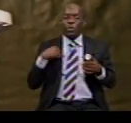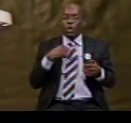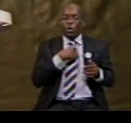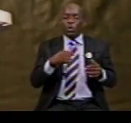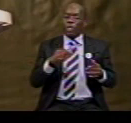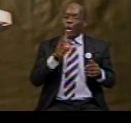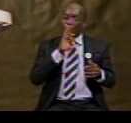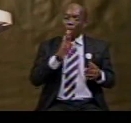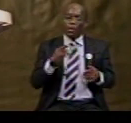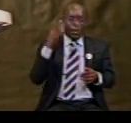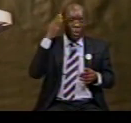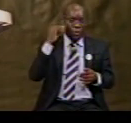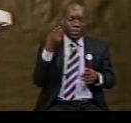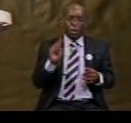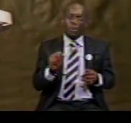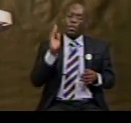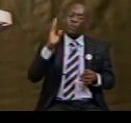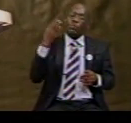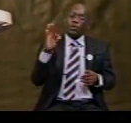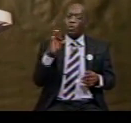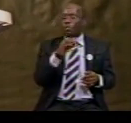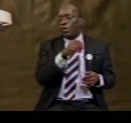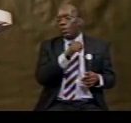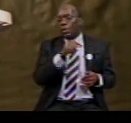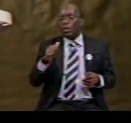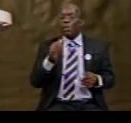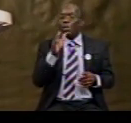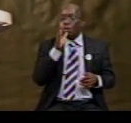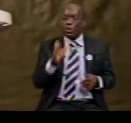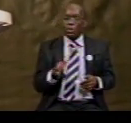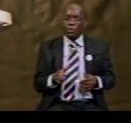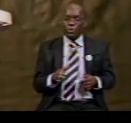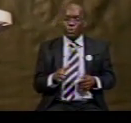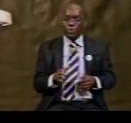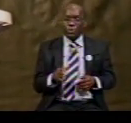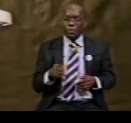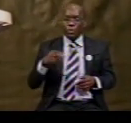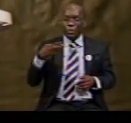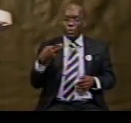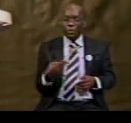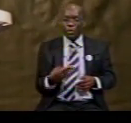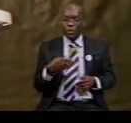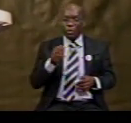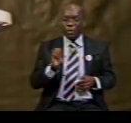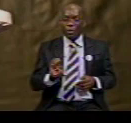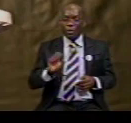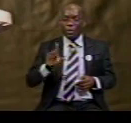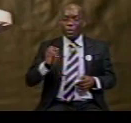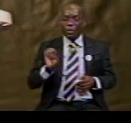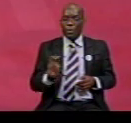and child together. Kini erin eso erin fun gbogbo eniyan.